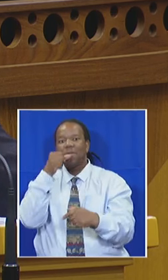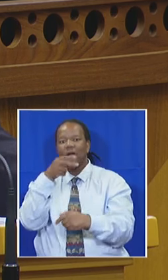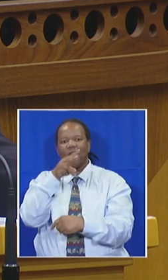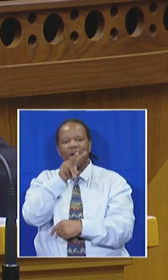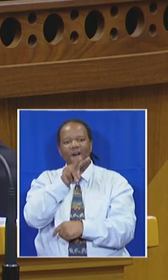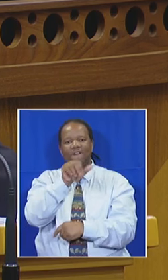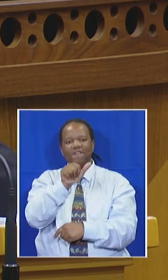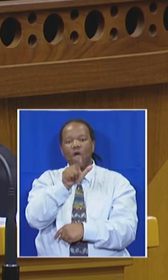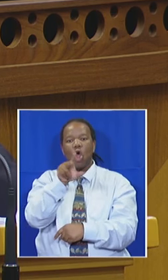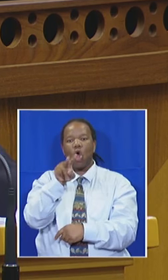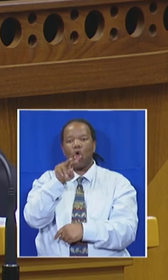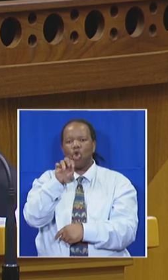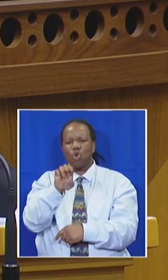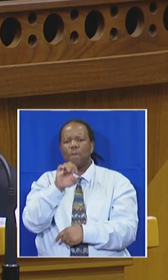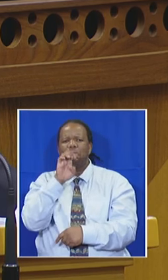to ensure that